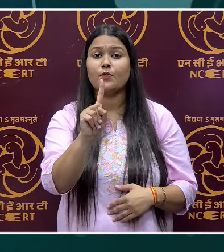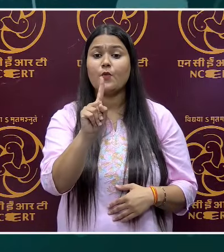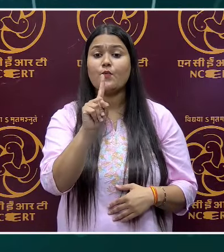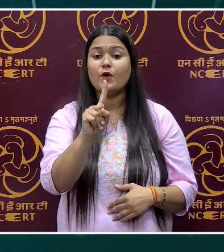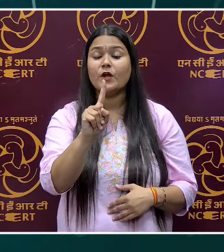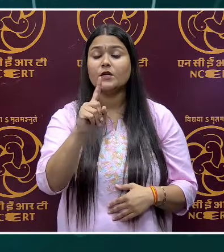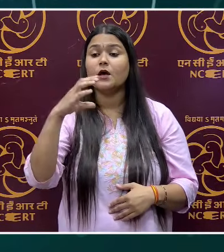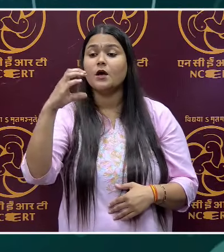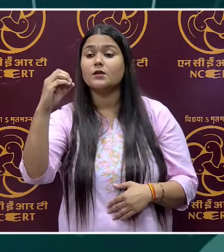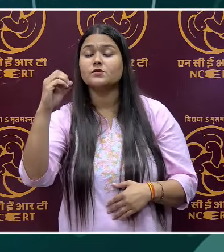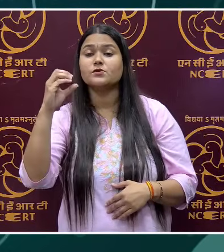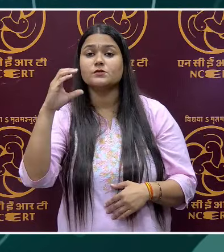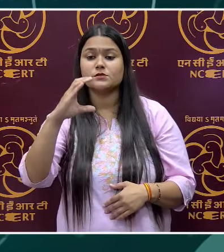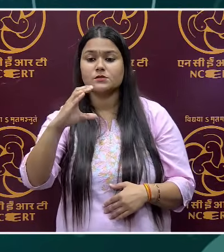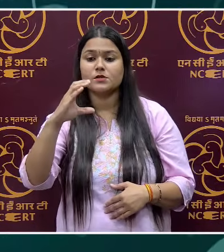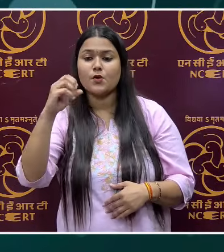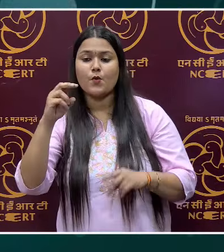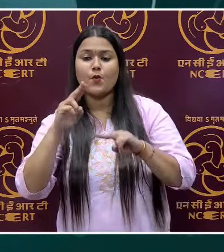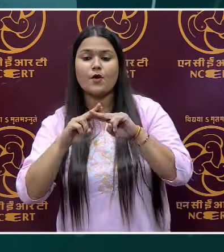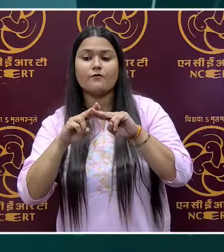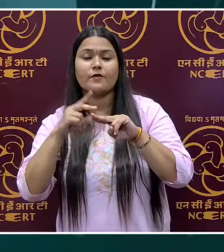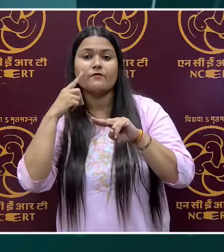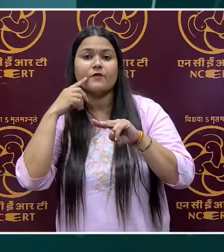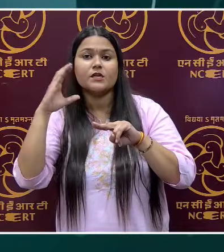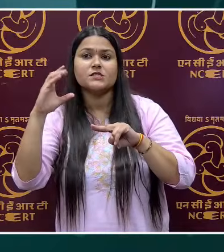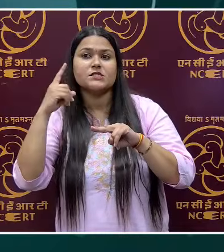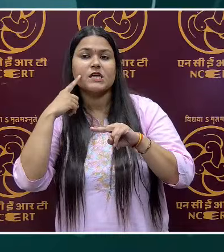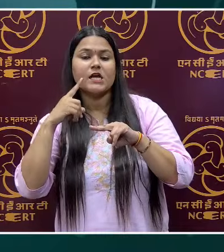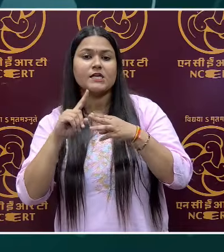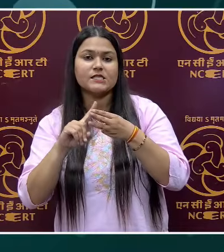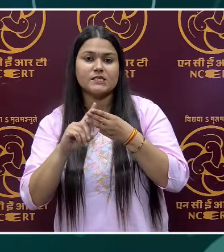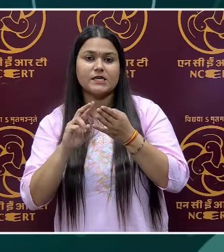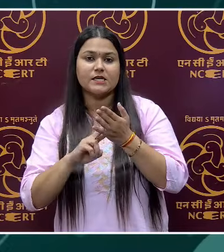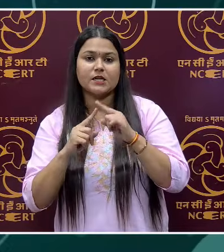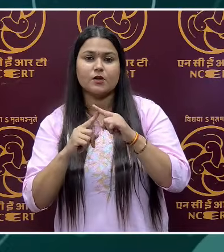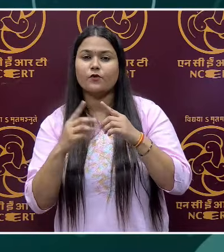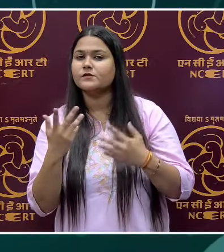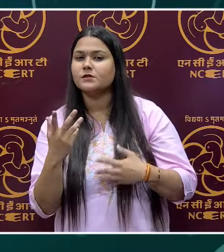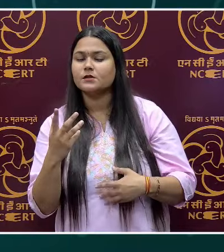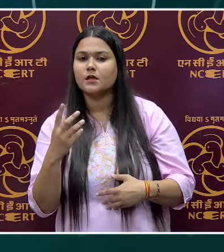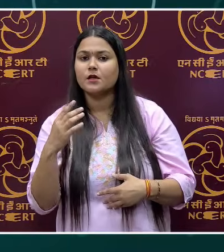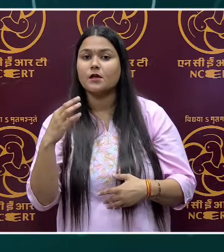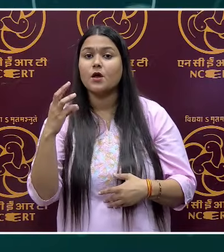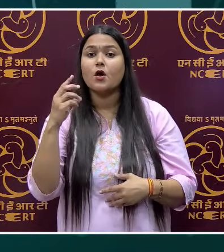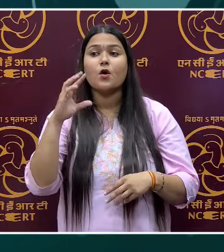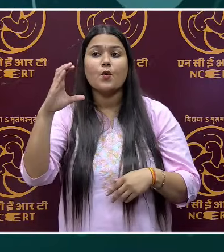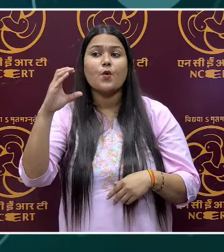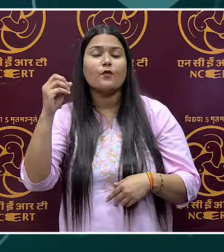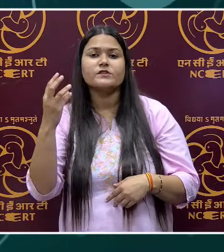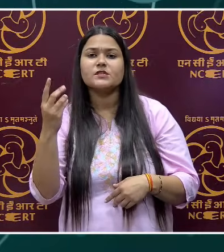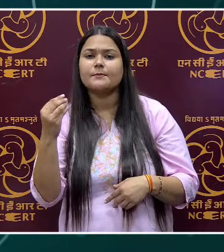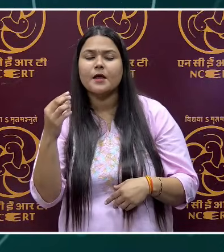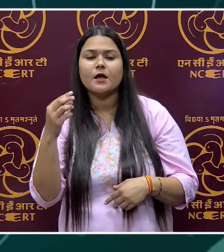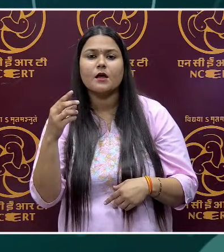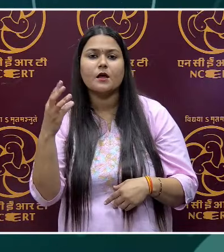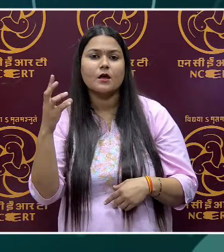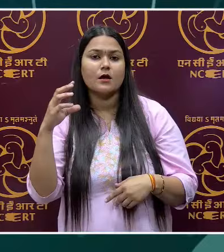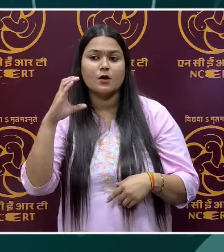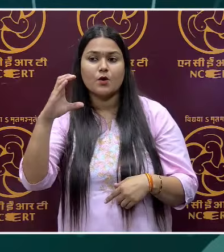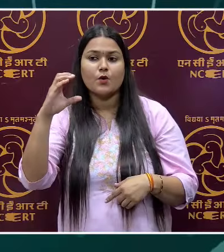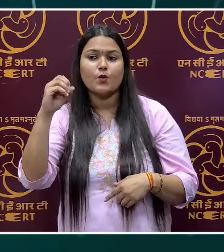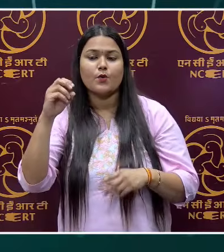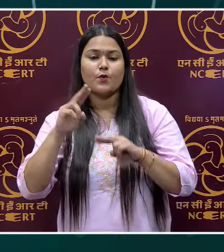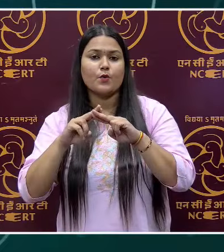1. You can see a plus b power row number is 0. So a plus b power